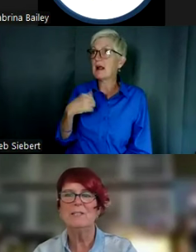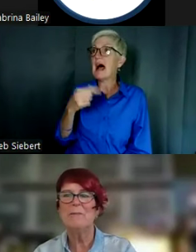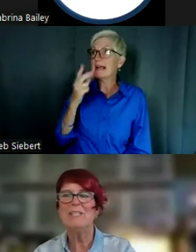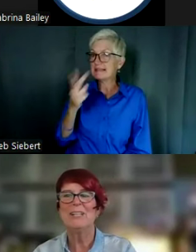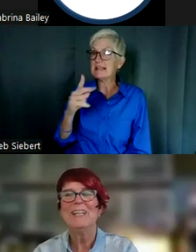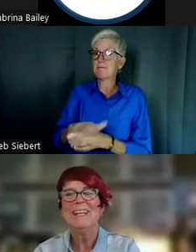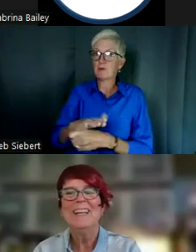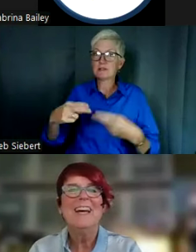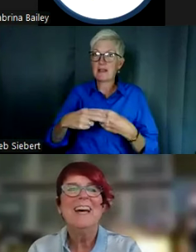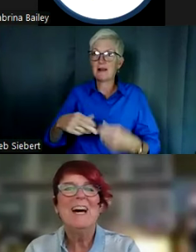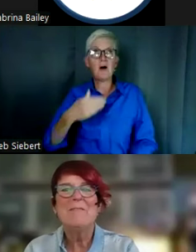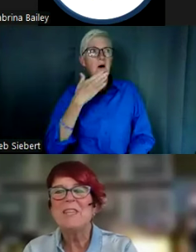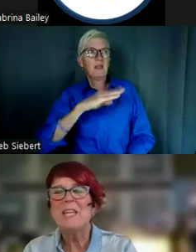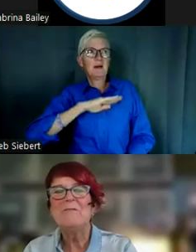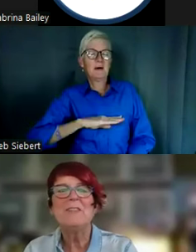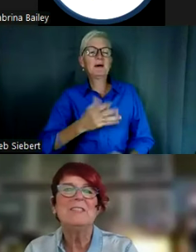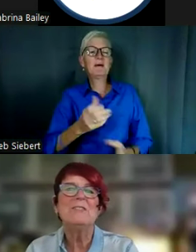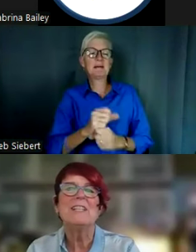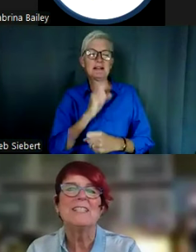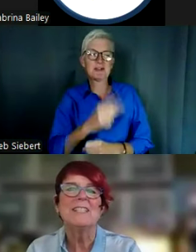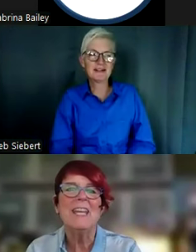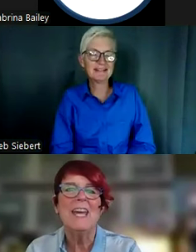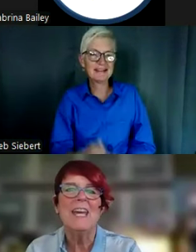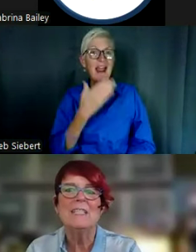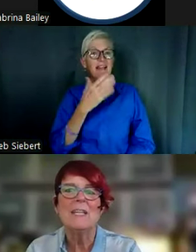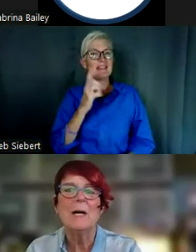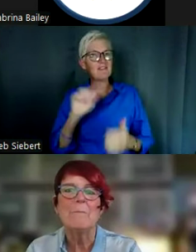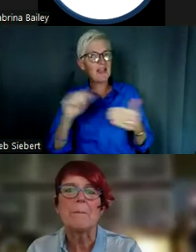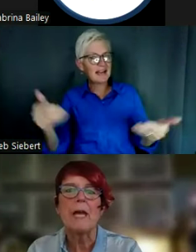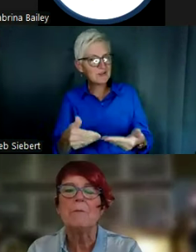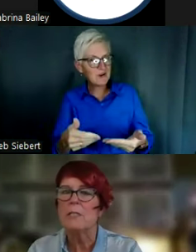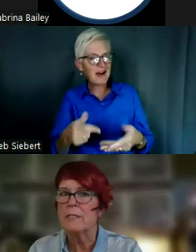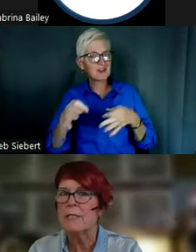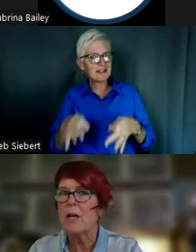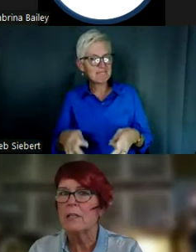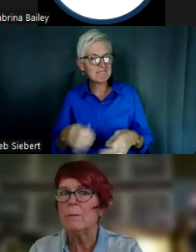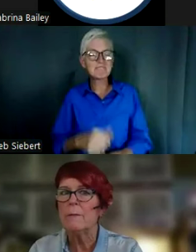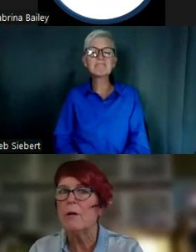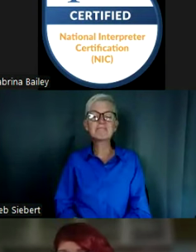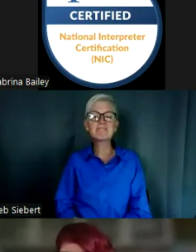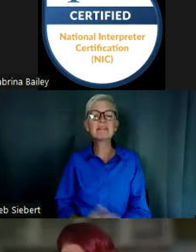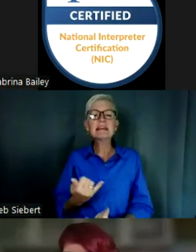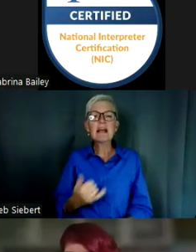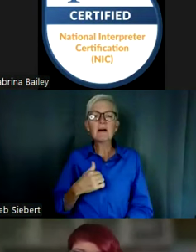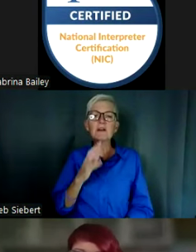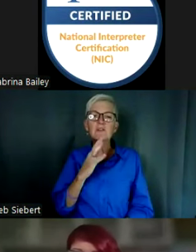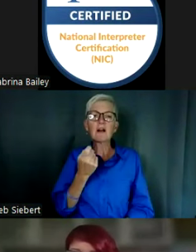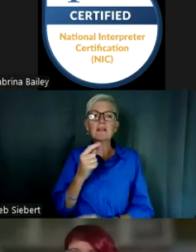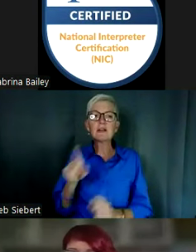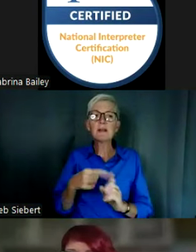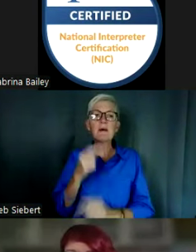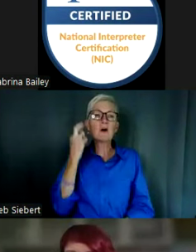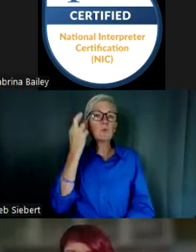you. I just want to make sure. thank you for the introduction. And I'm going to just talk a little bit about reasonable